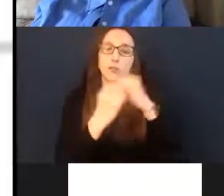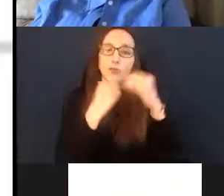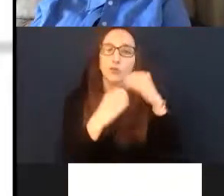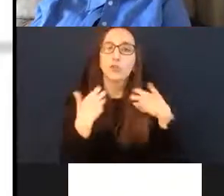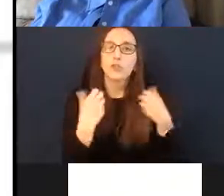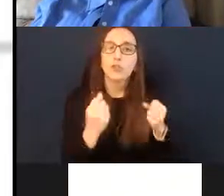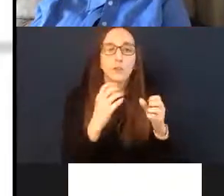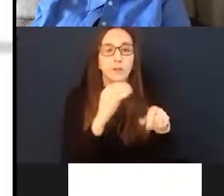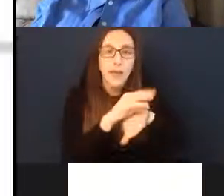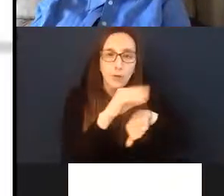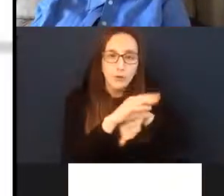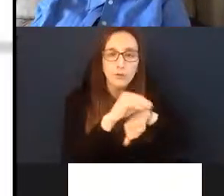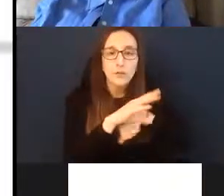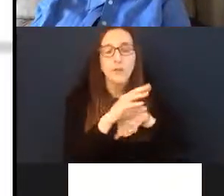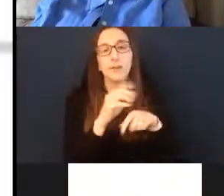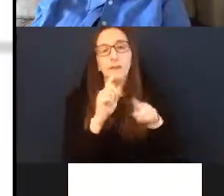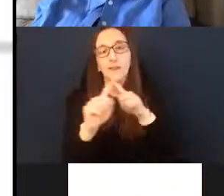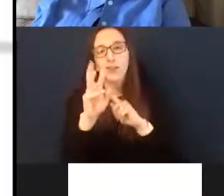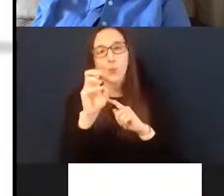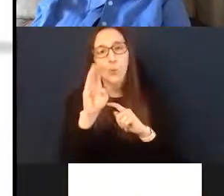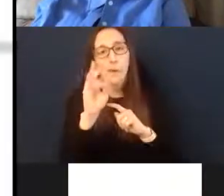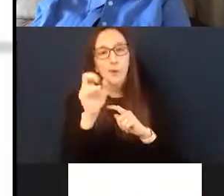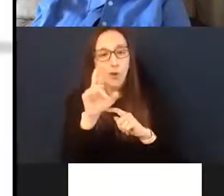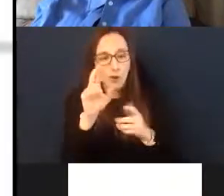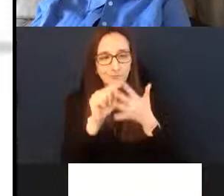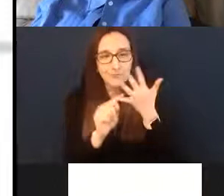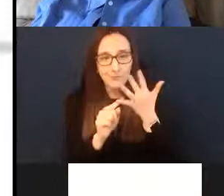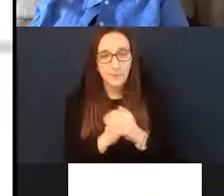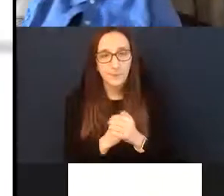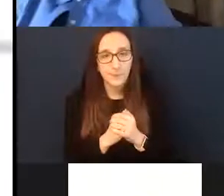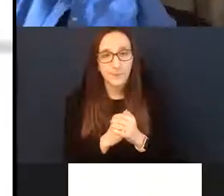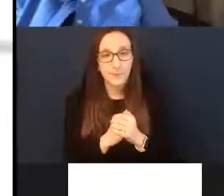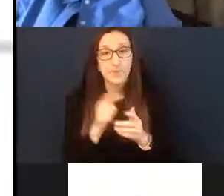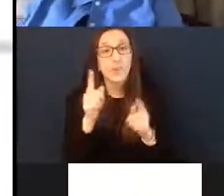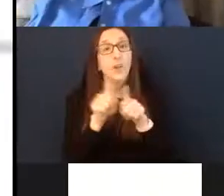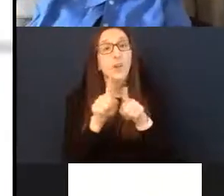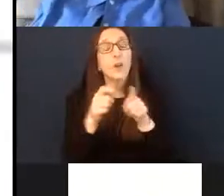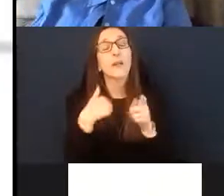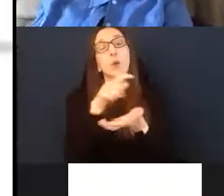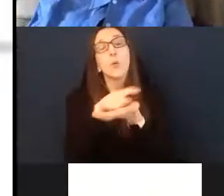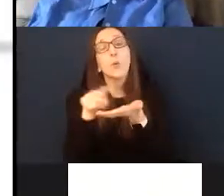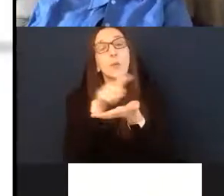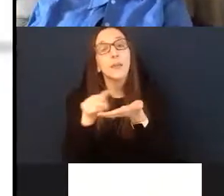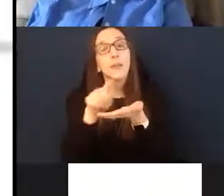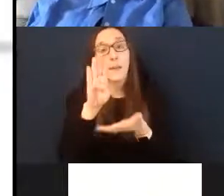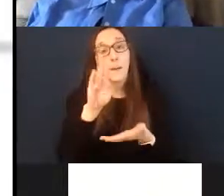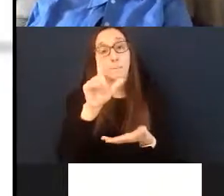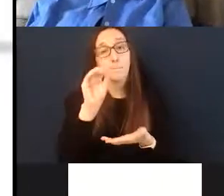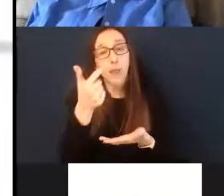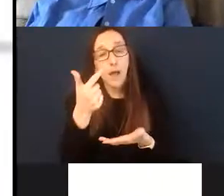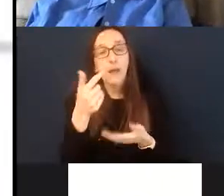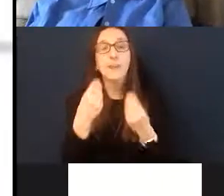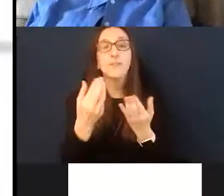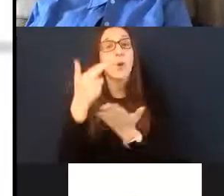lunch and learns, and webinars just like this. I also have a weekly nutrition blog and recipe of the month, where I kind of take a